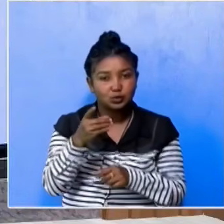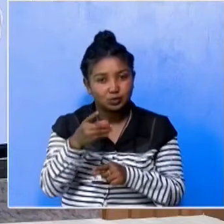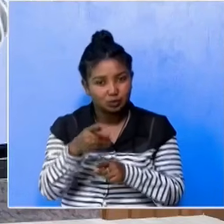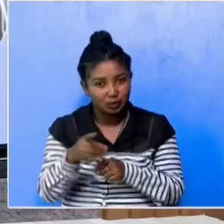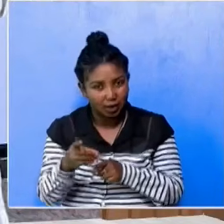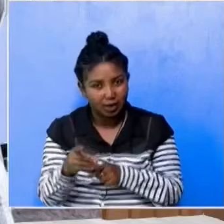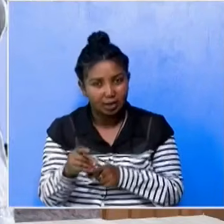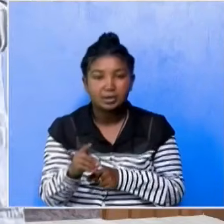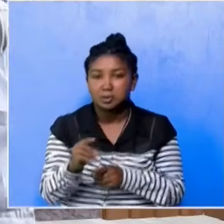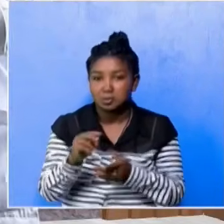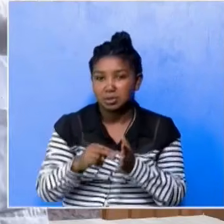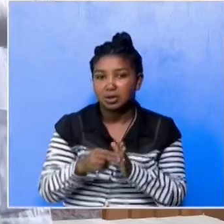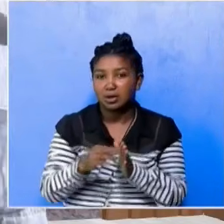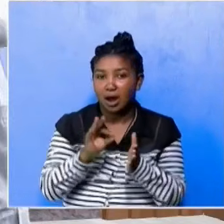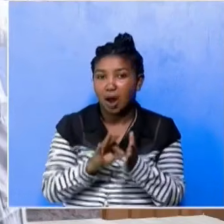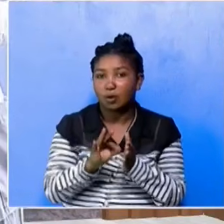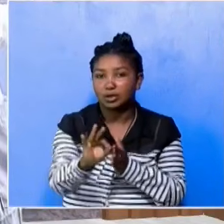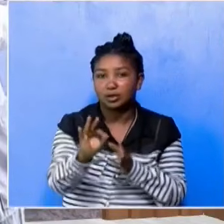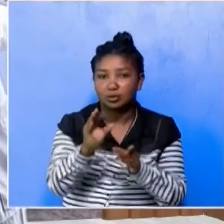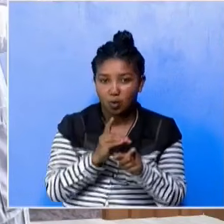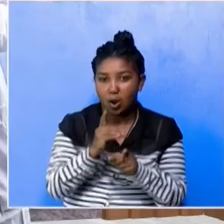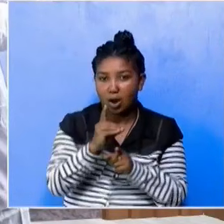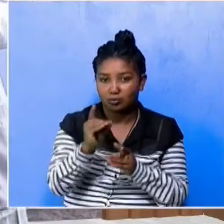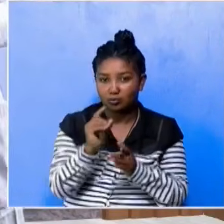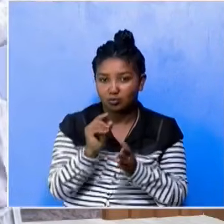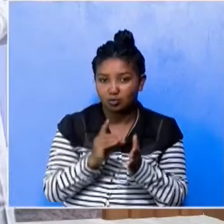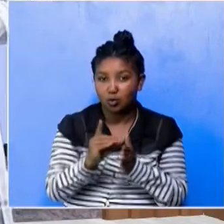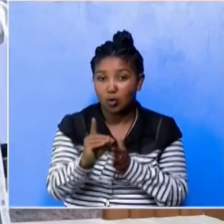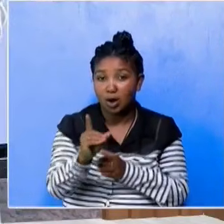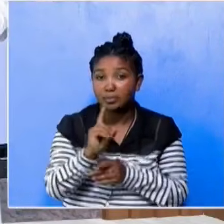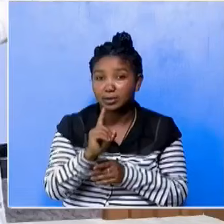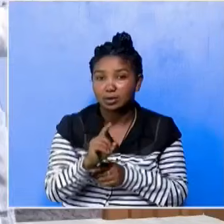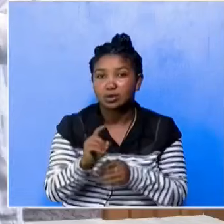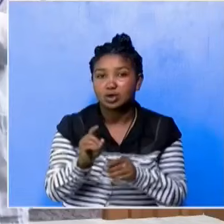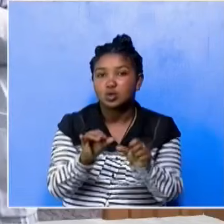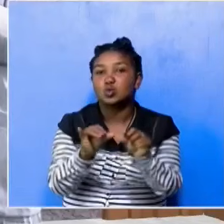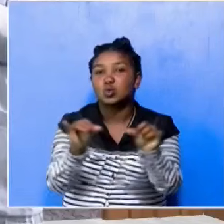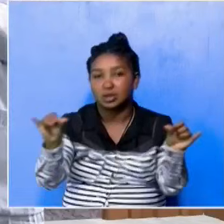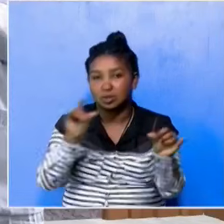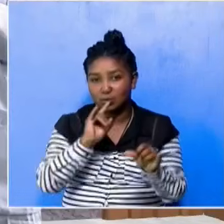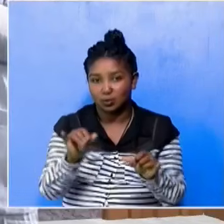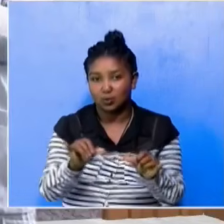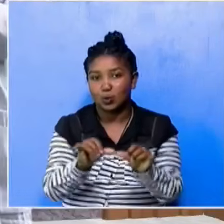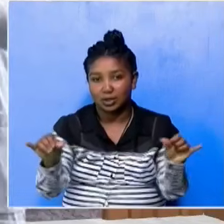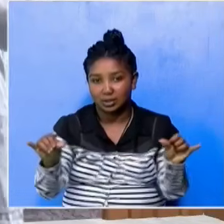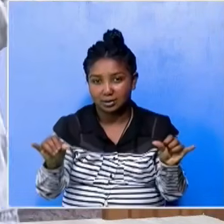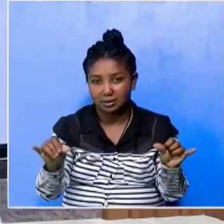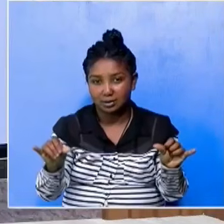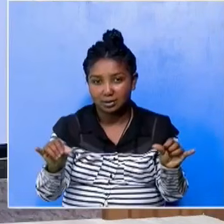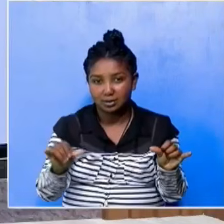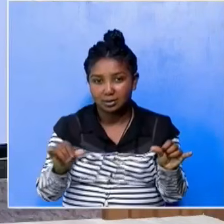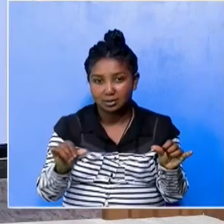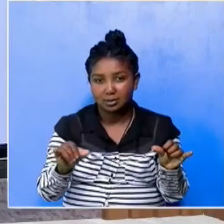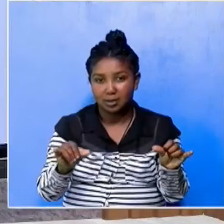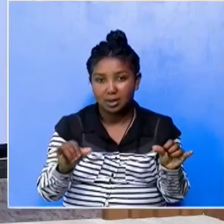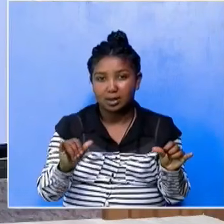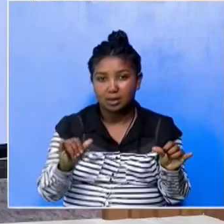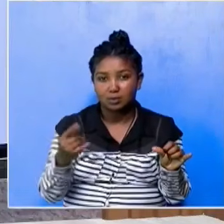$2, just we are counting the dollar. Dollar is the unit, okay? Just as we